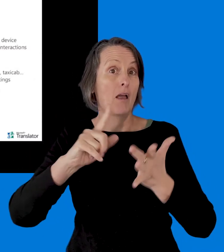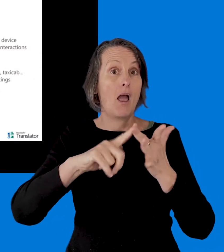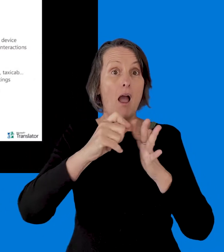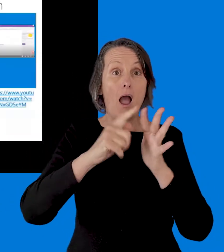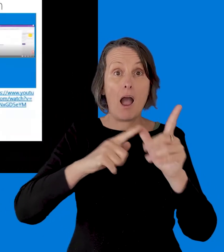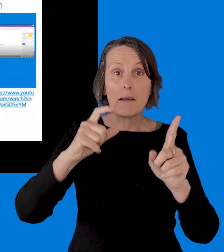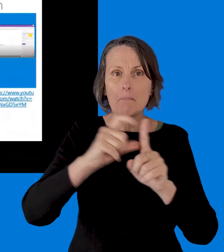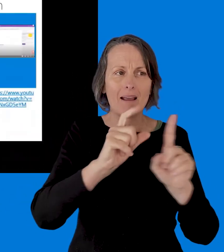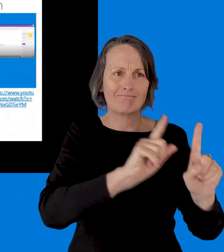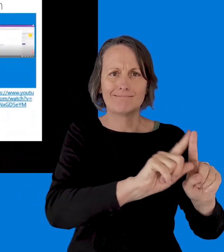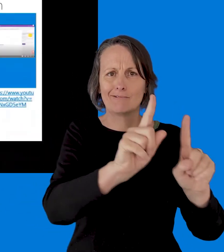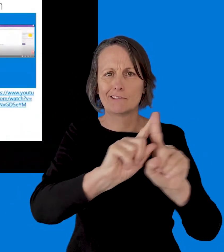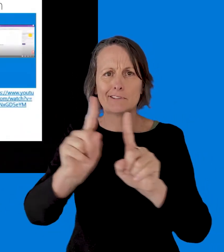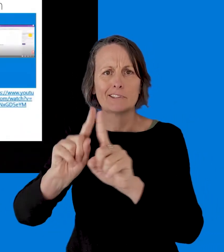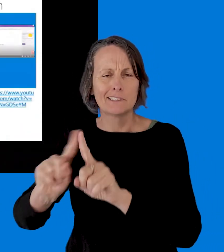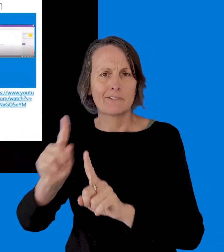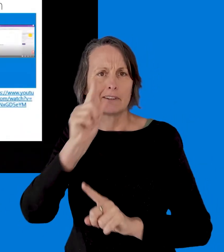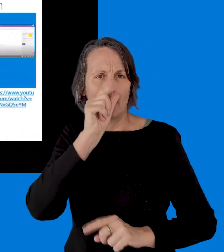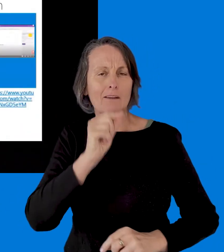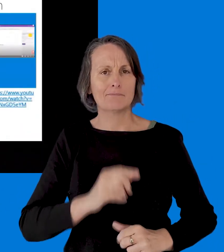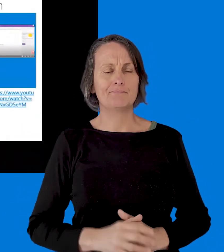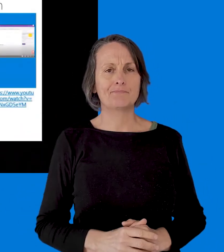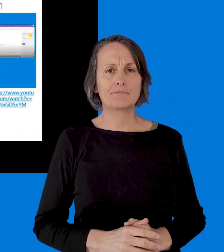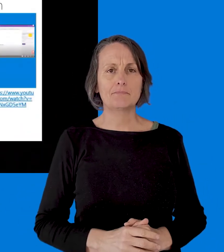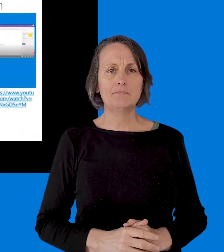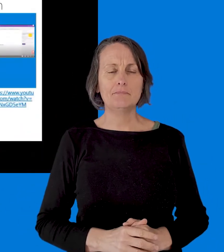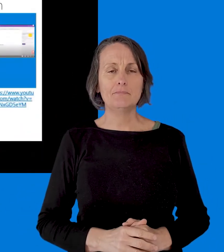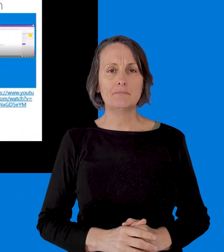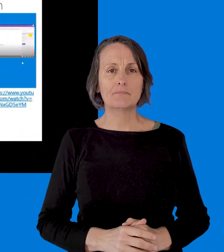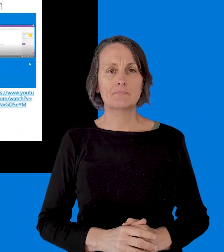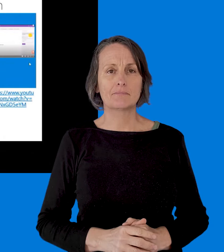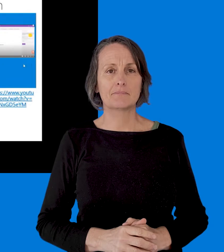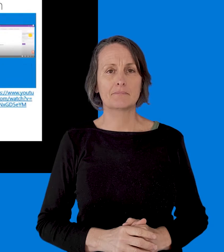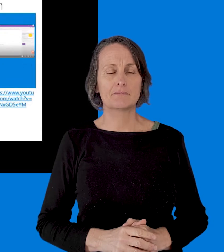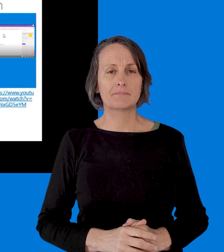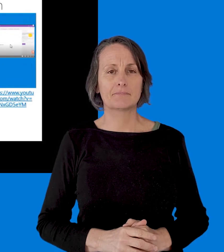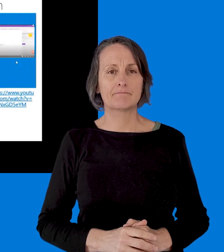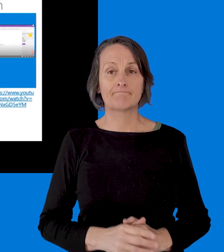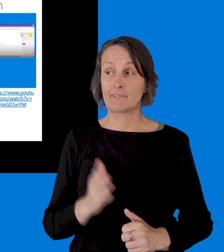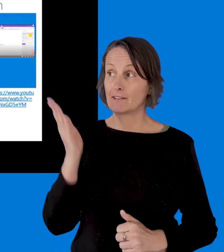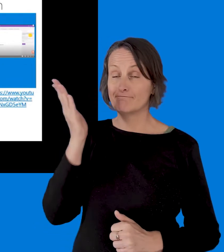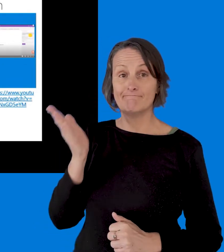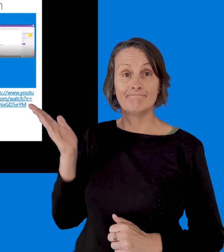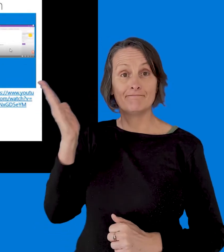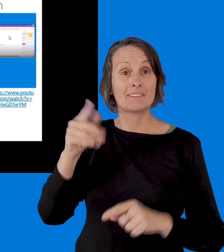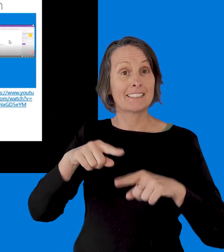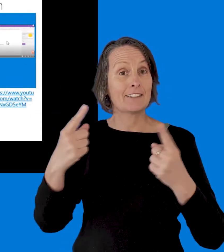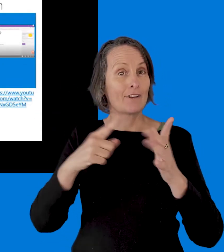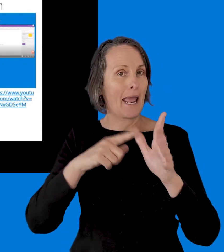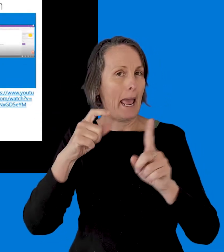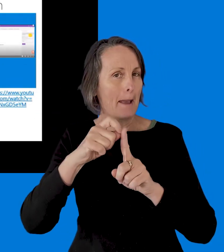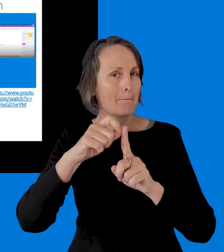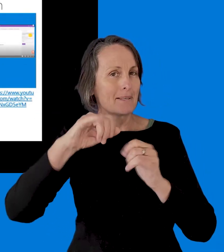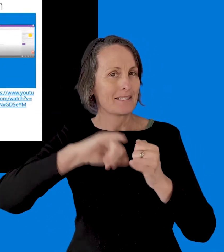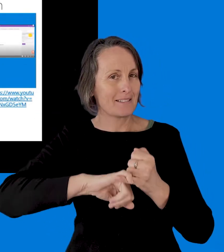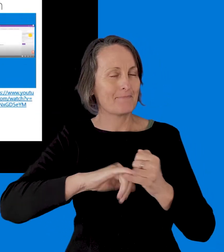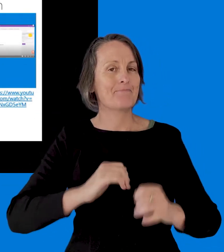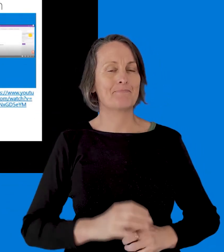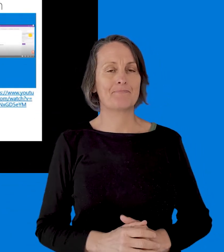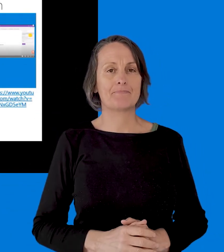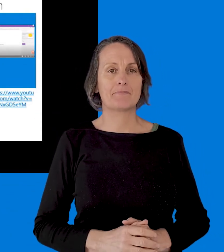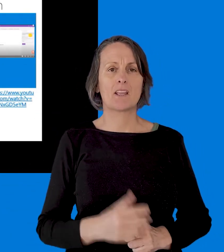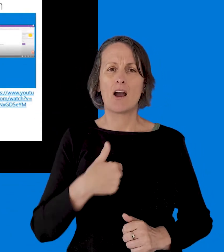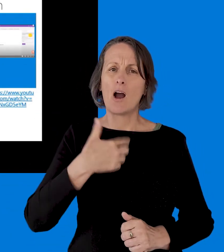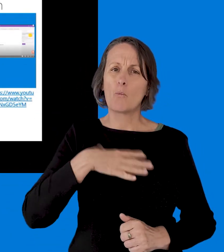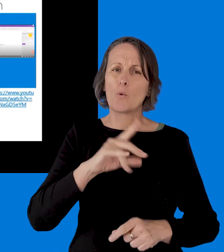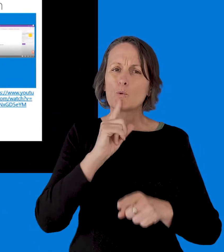browser. And then, so these are the different apps that we support. One thing I do want to mention, I didn't, there